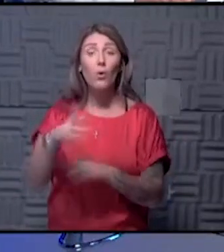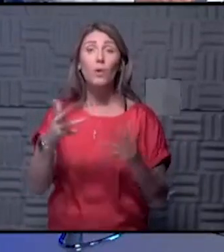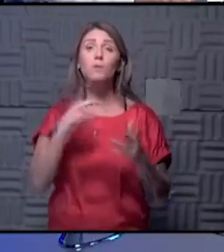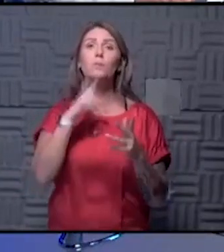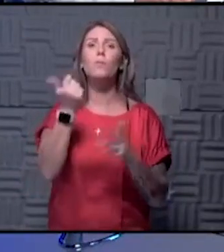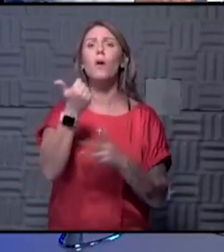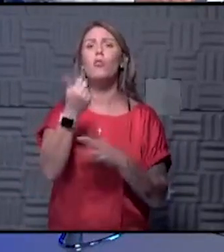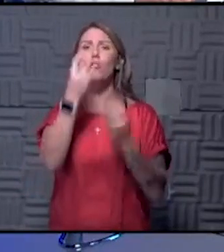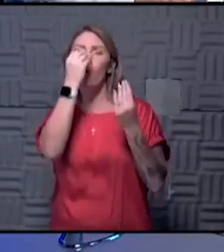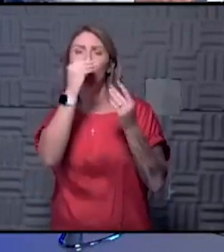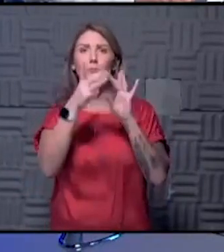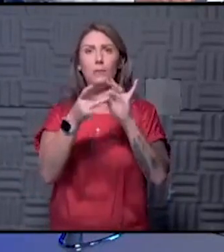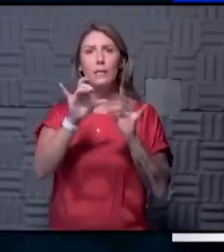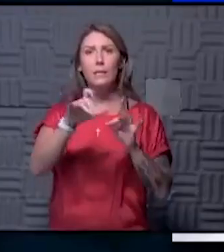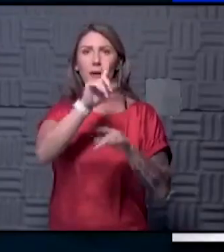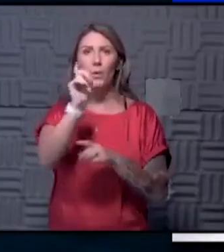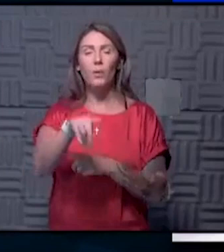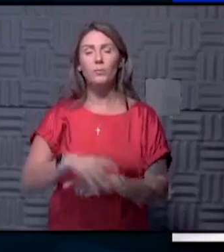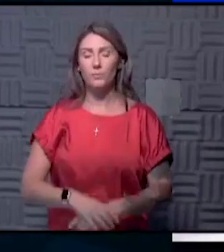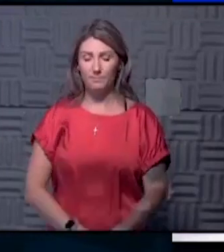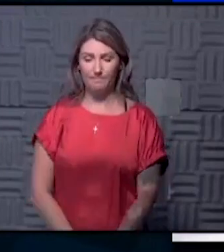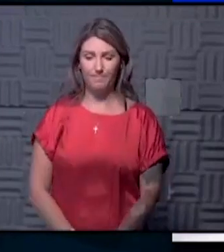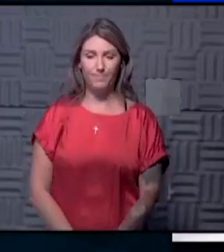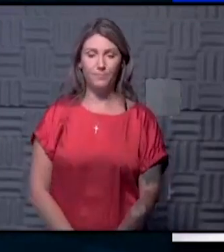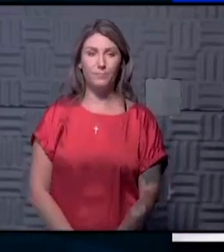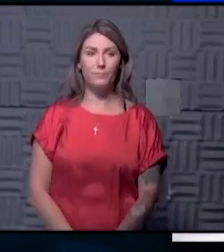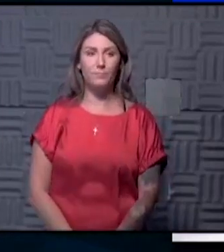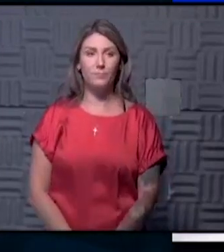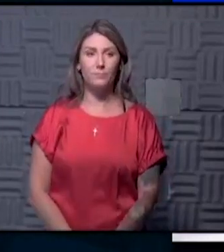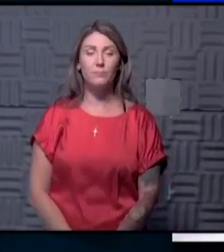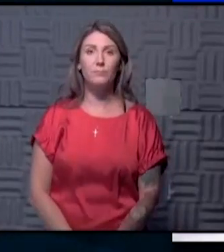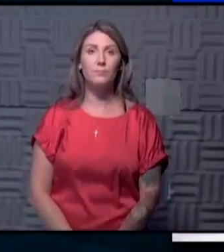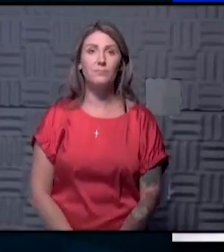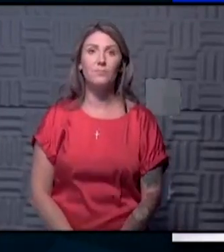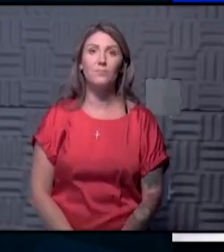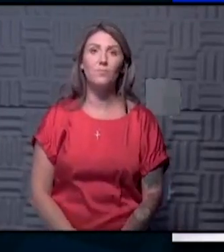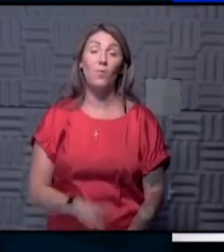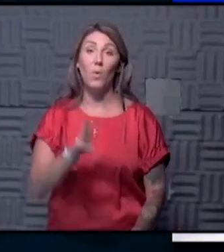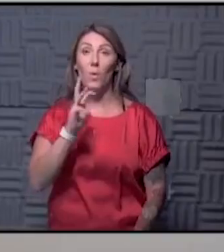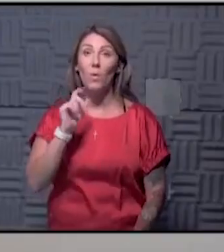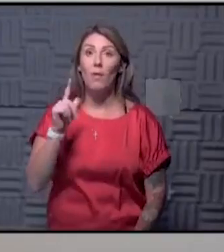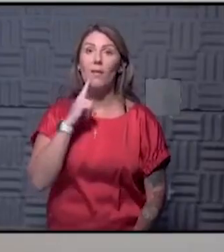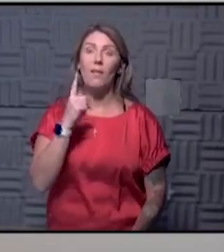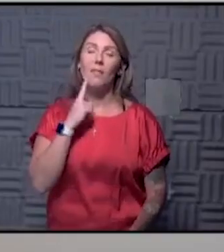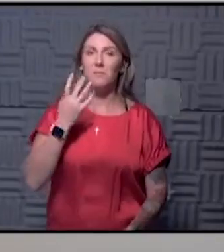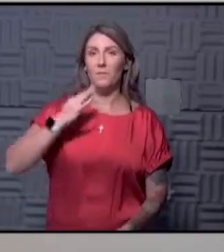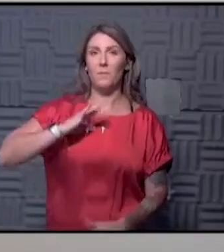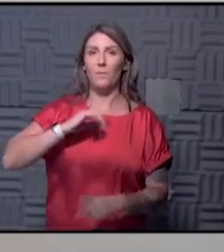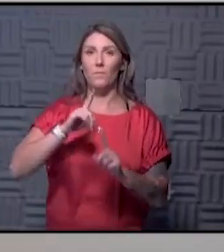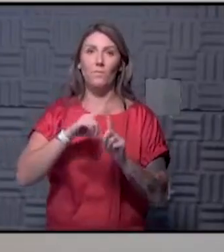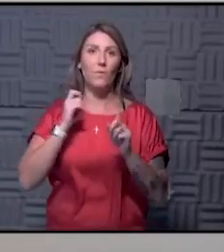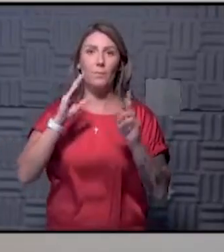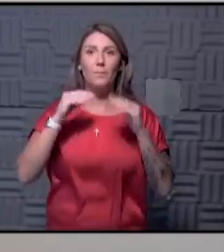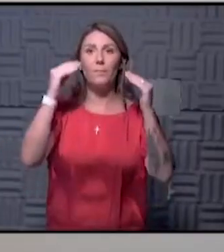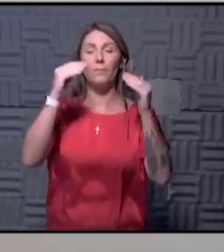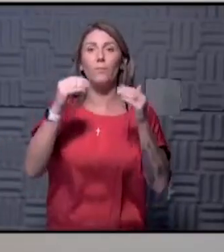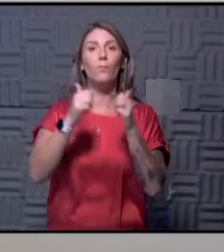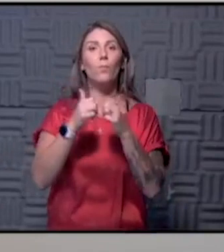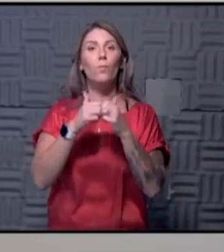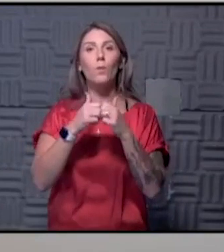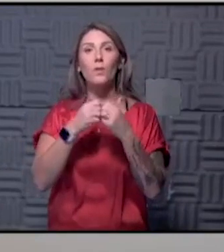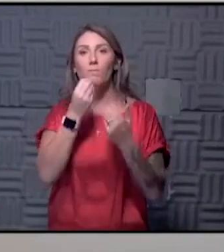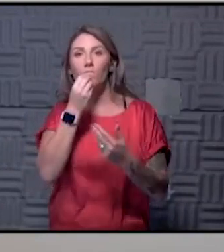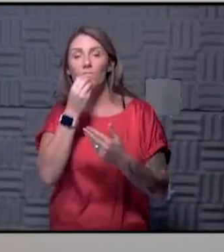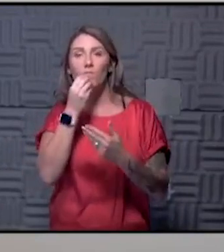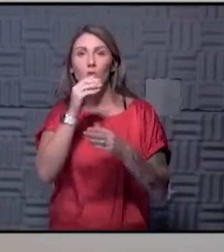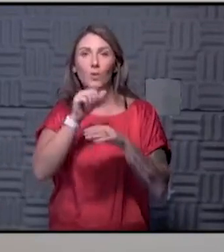thoughts you might have about this question. Well, and we may all be benefiting here from some of the advances in food delivery these days. So I